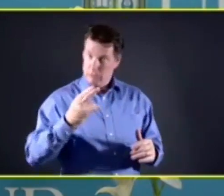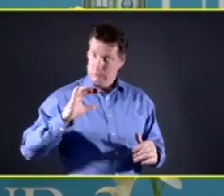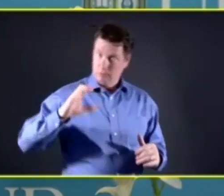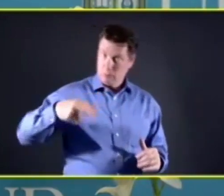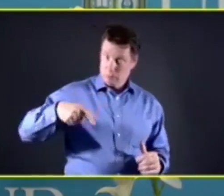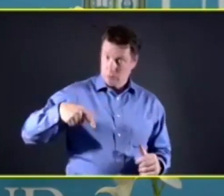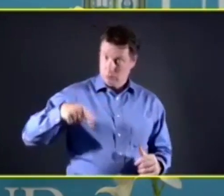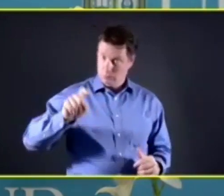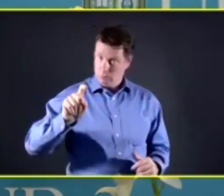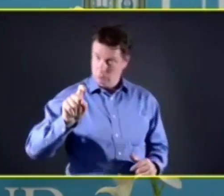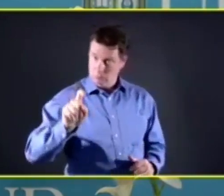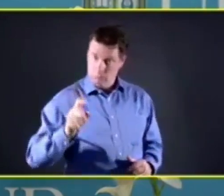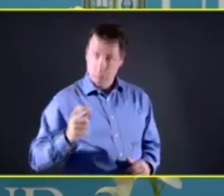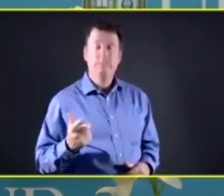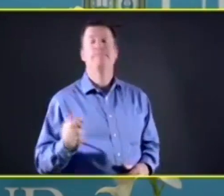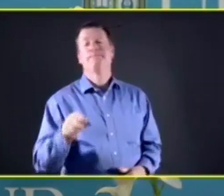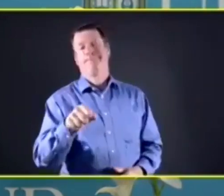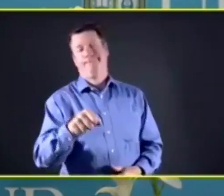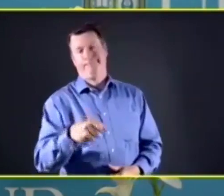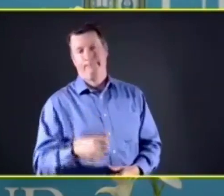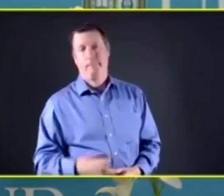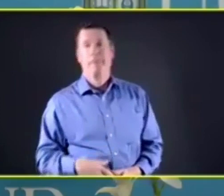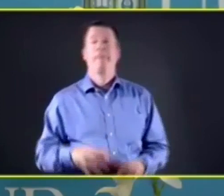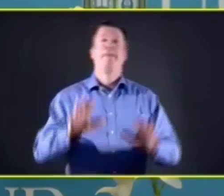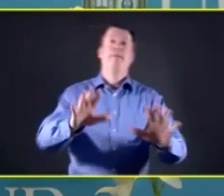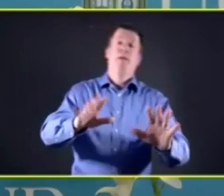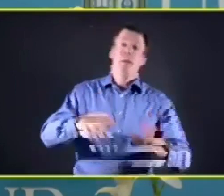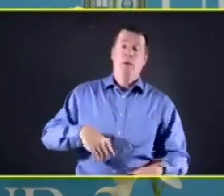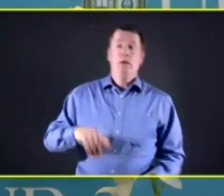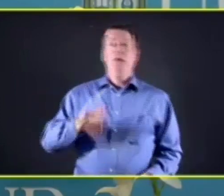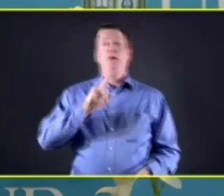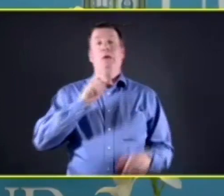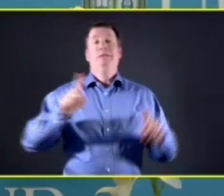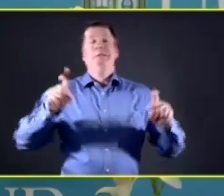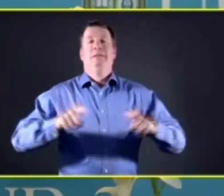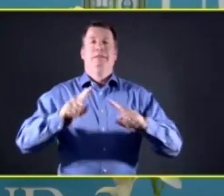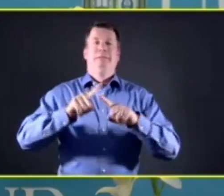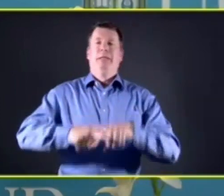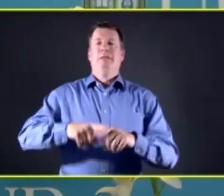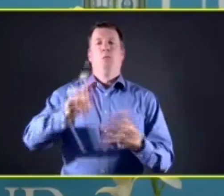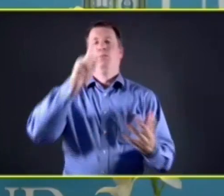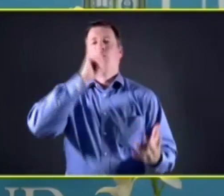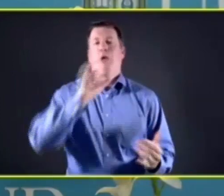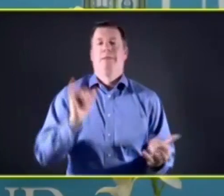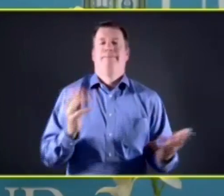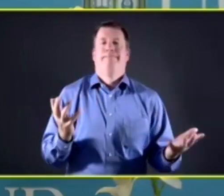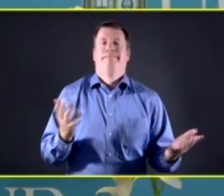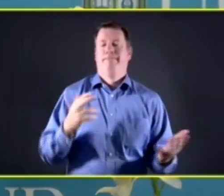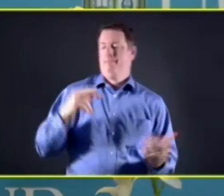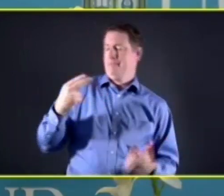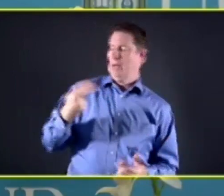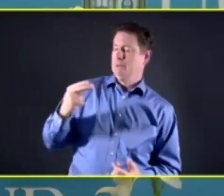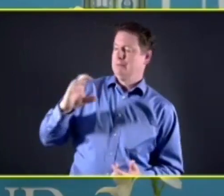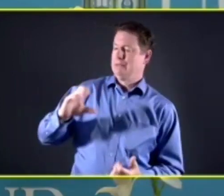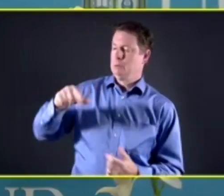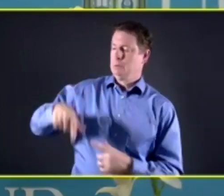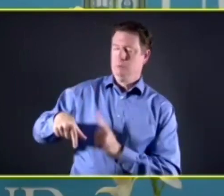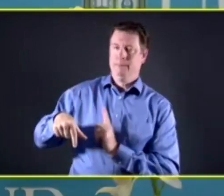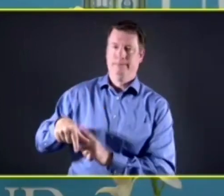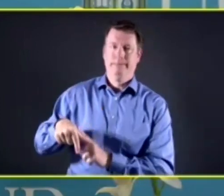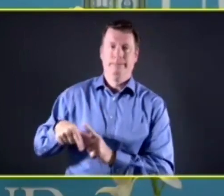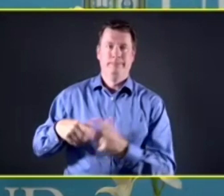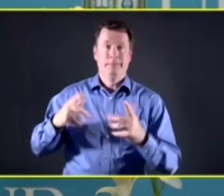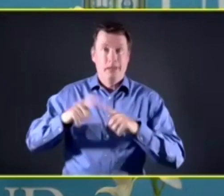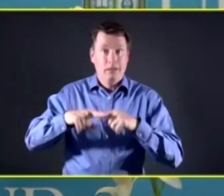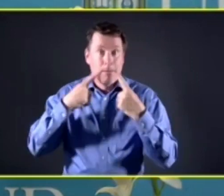old days, or they can try the next combination, which might be better. All right. I want to say